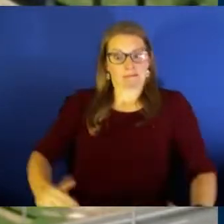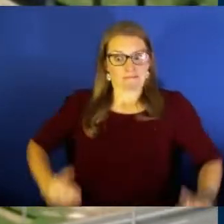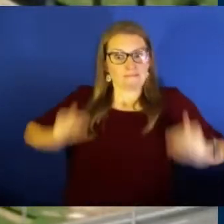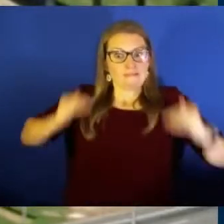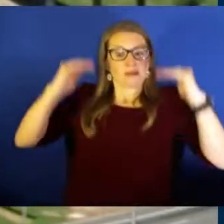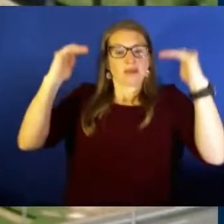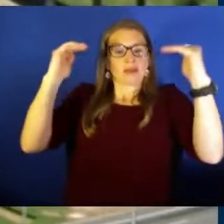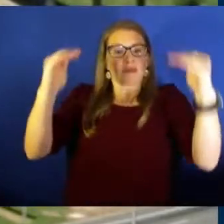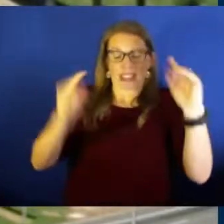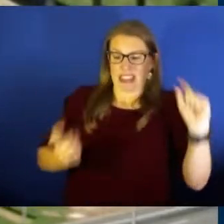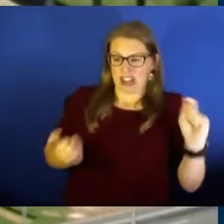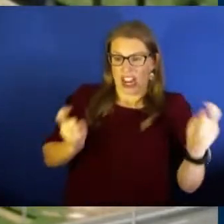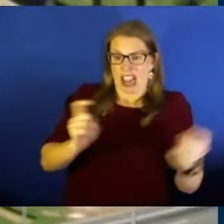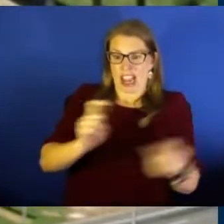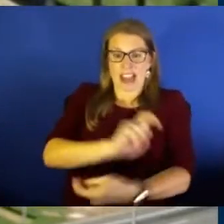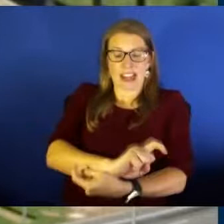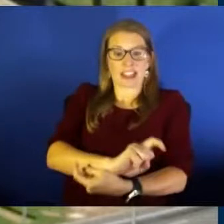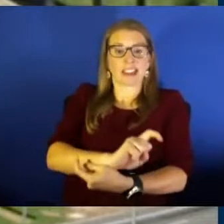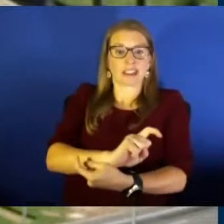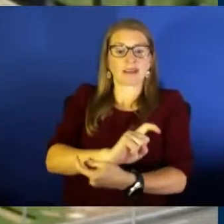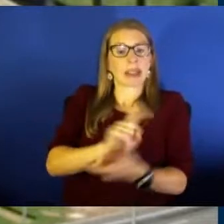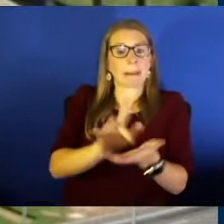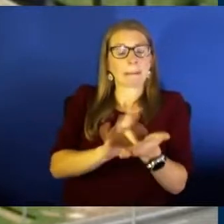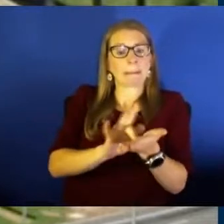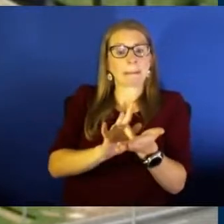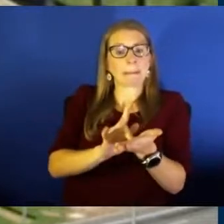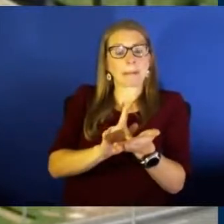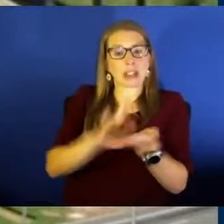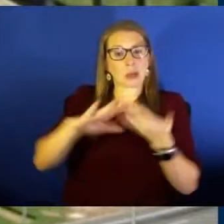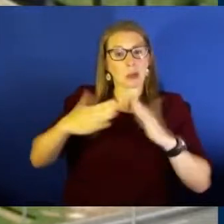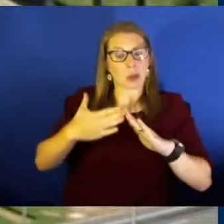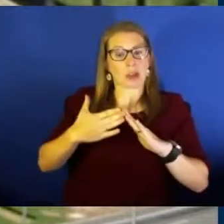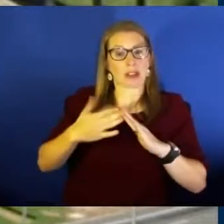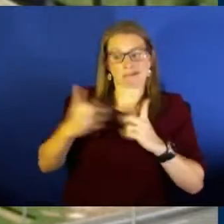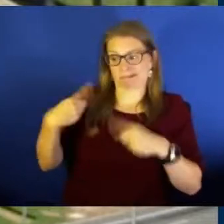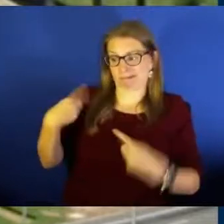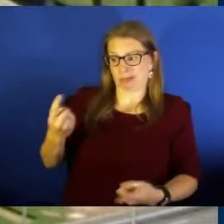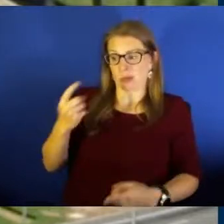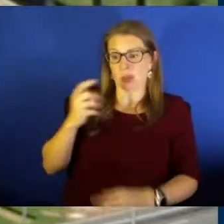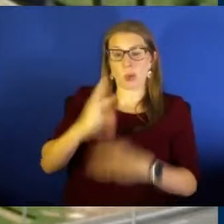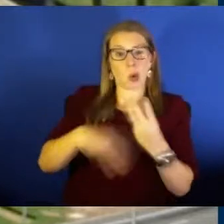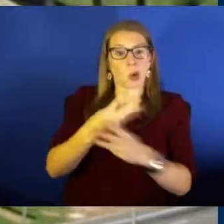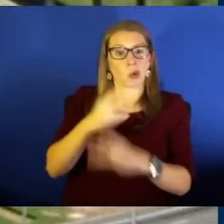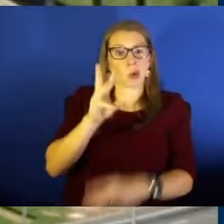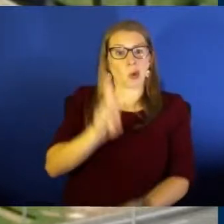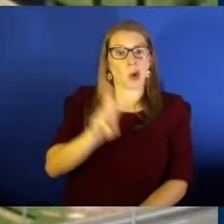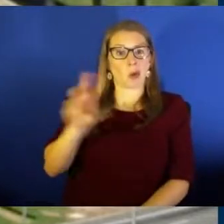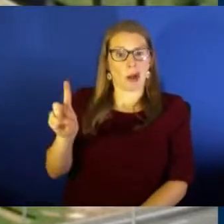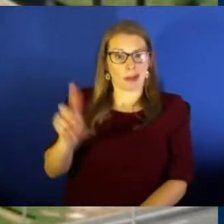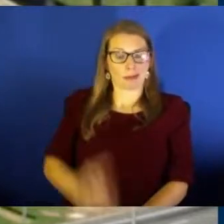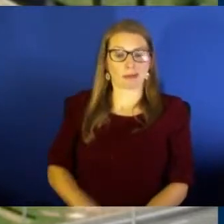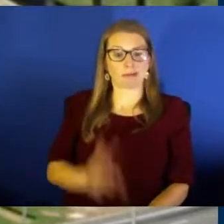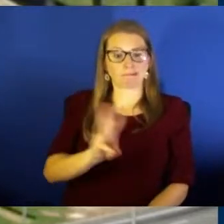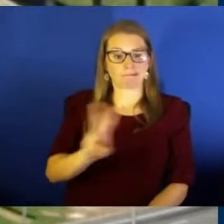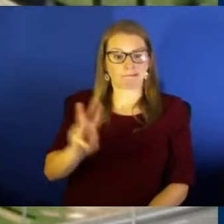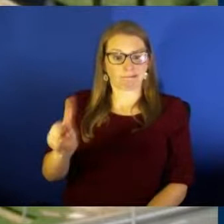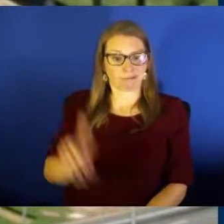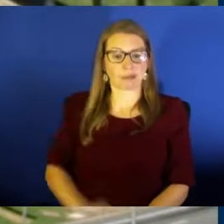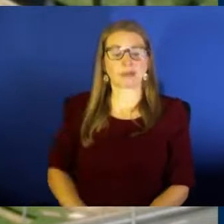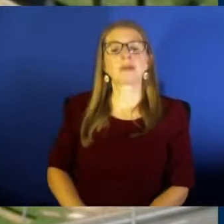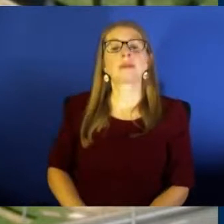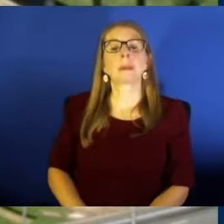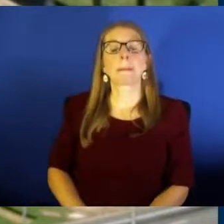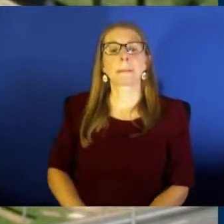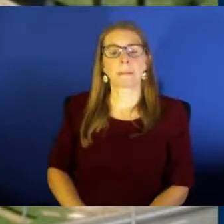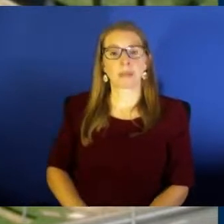have changed in the medical community since World War I. And then in about 15 minutes, we're going to head back inside the studio to get an update on our